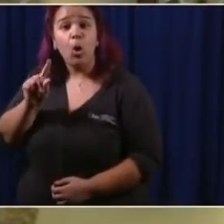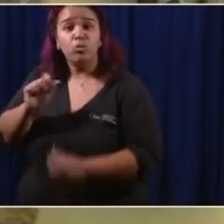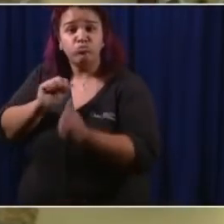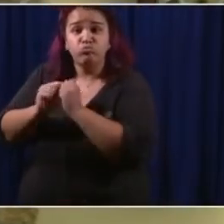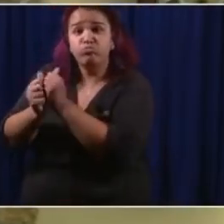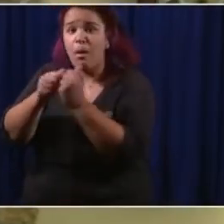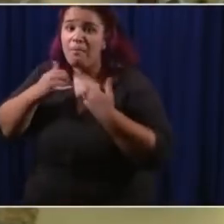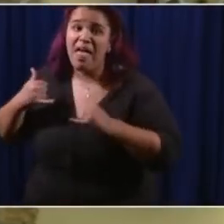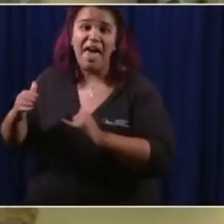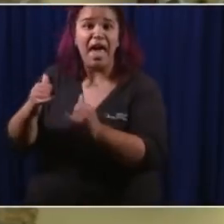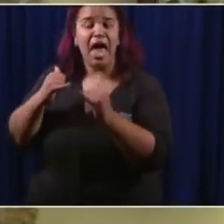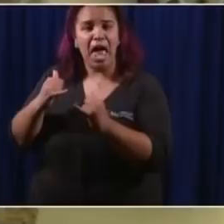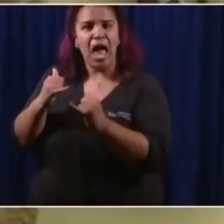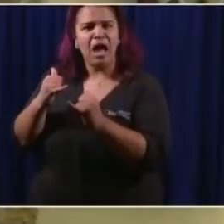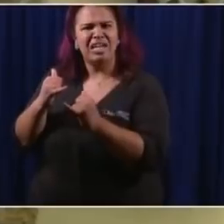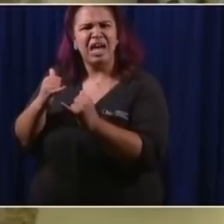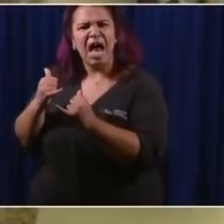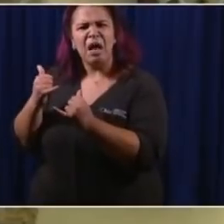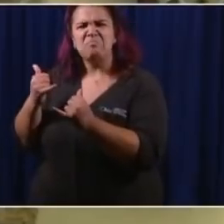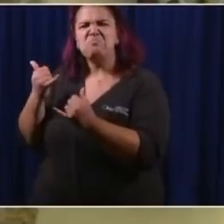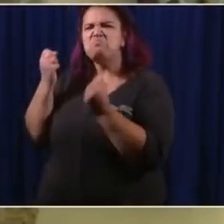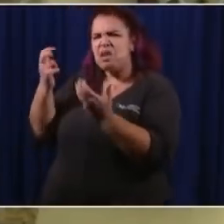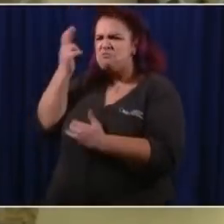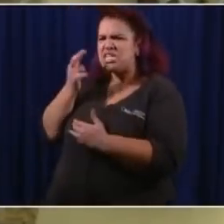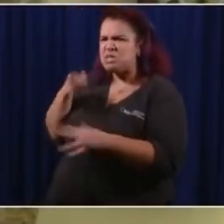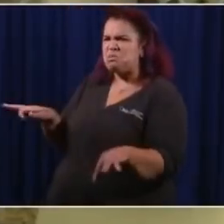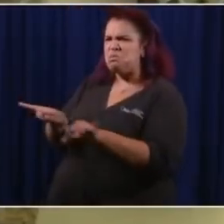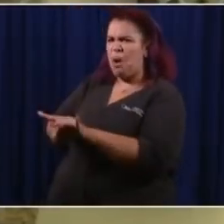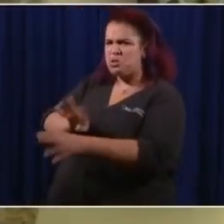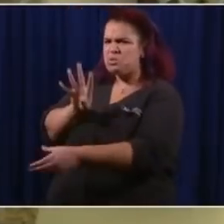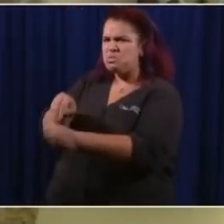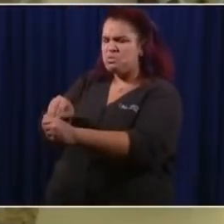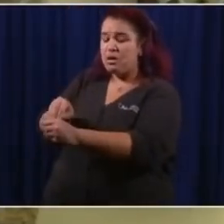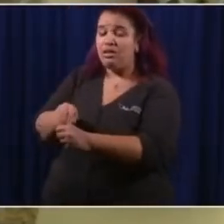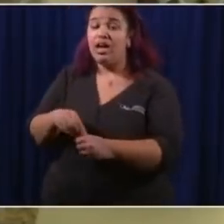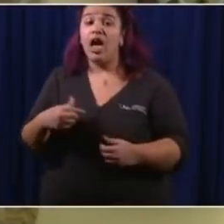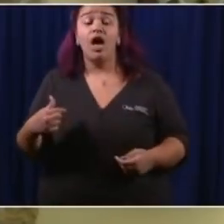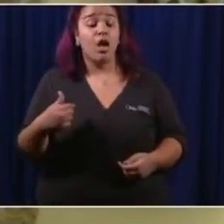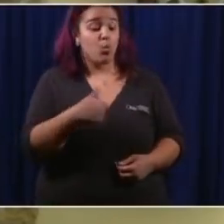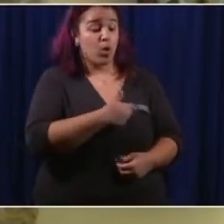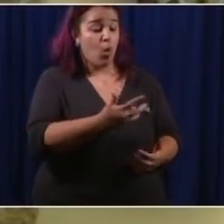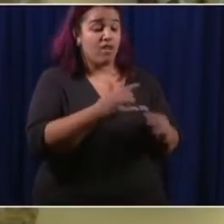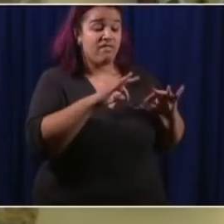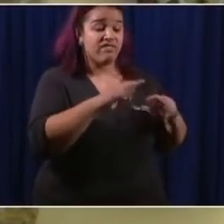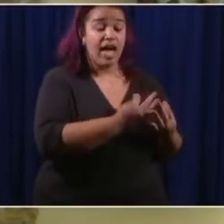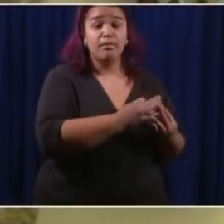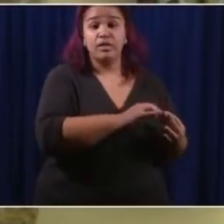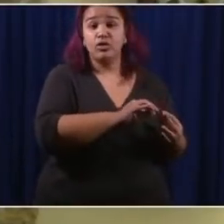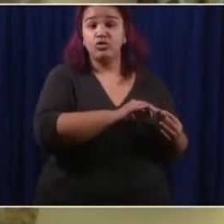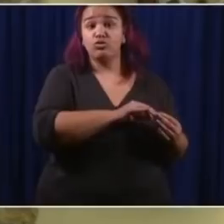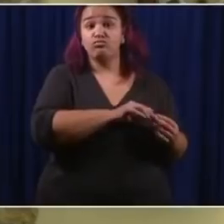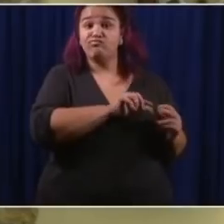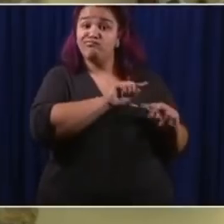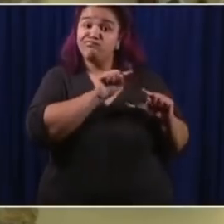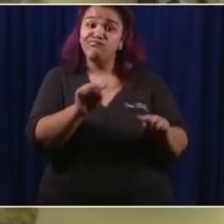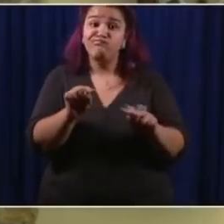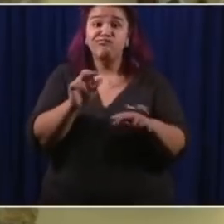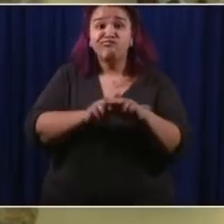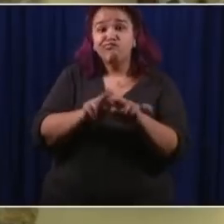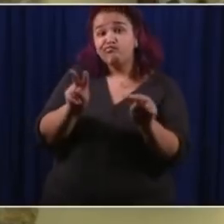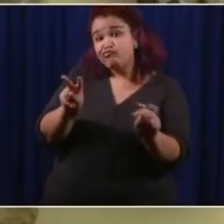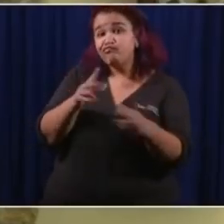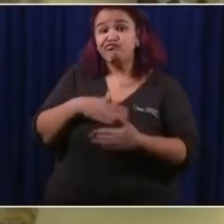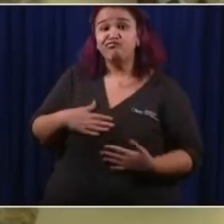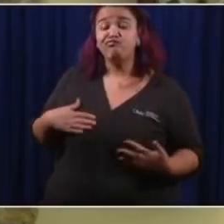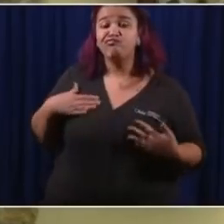are important. We want families to be able to be there to support them, but we also want to minimize the spread. When you're